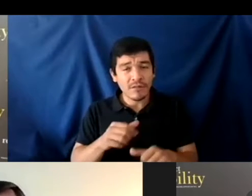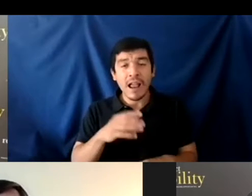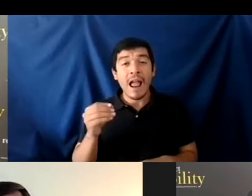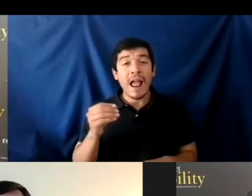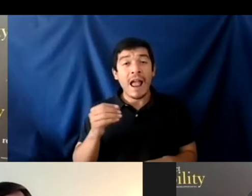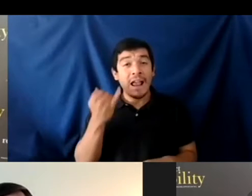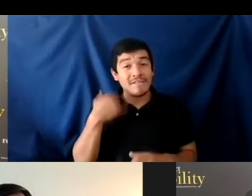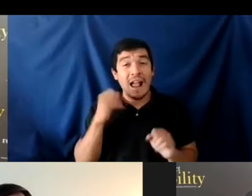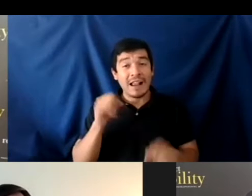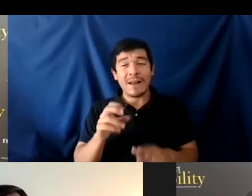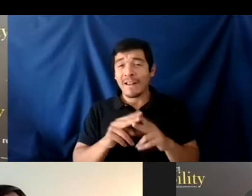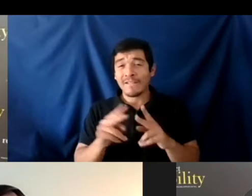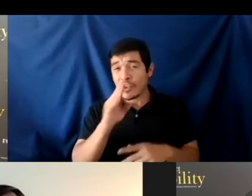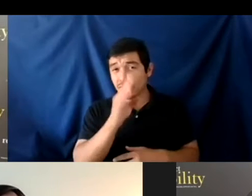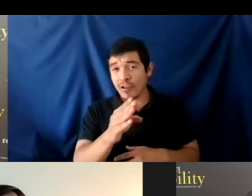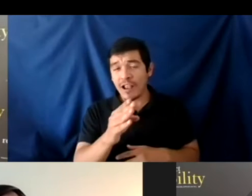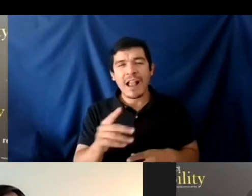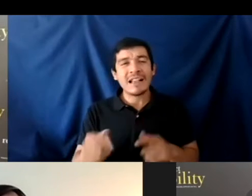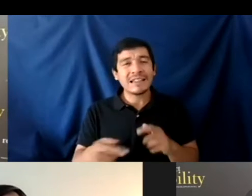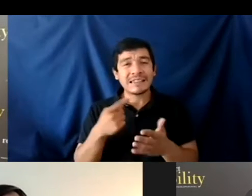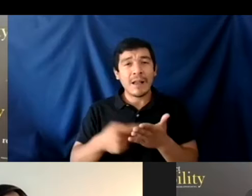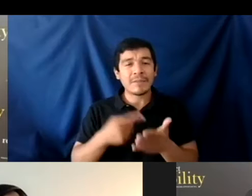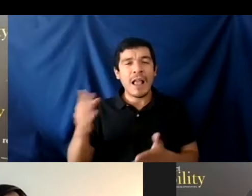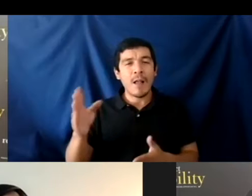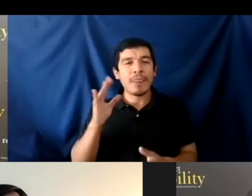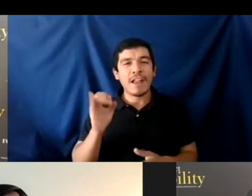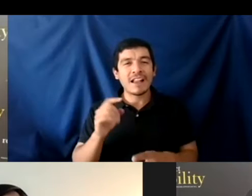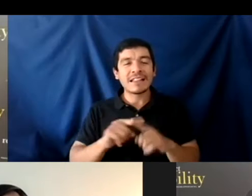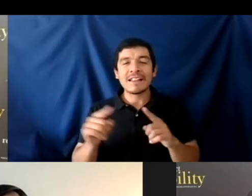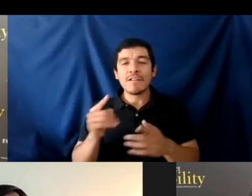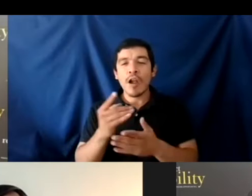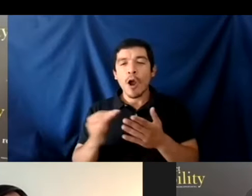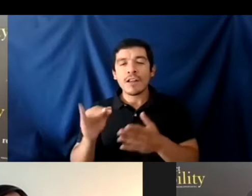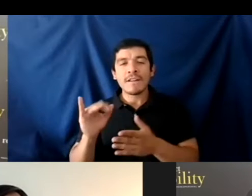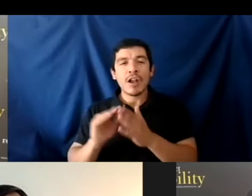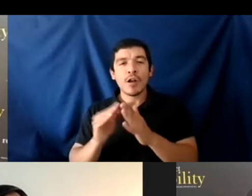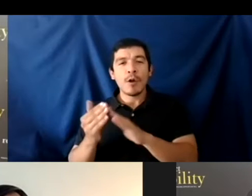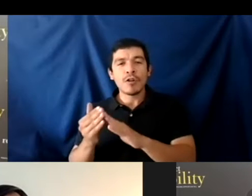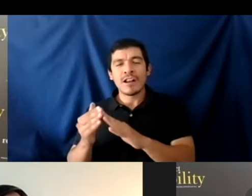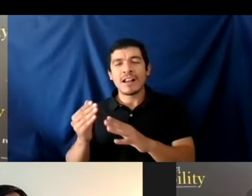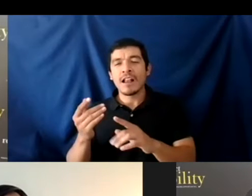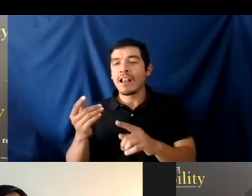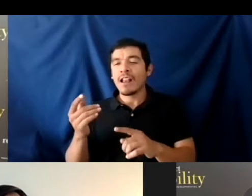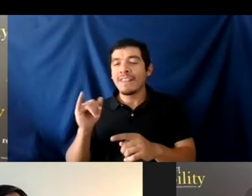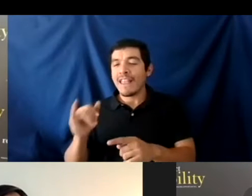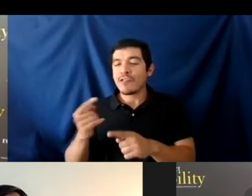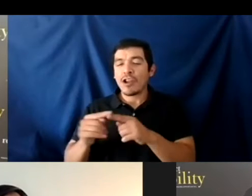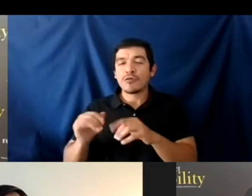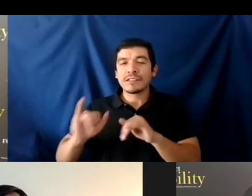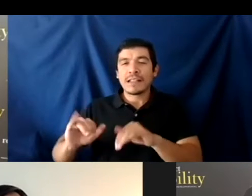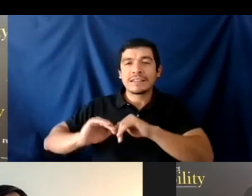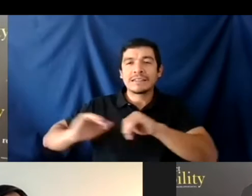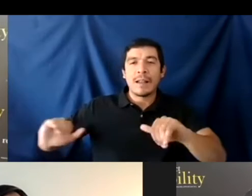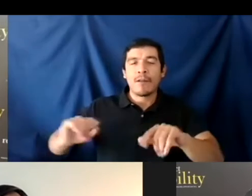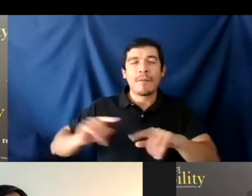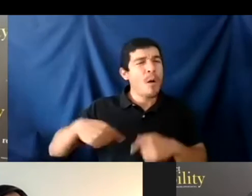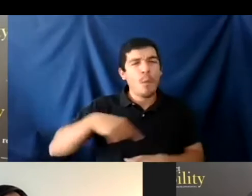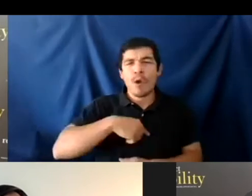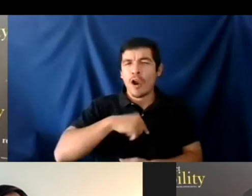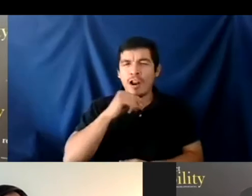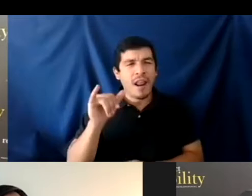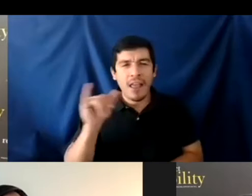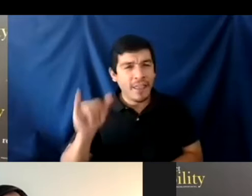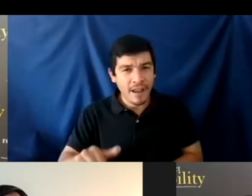be direct, sometimes there can be some turfism in different parts of the community, but we here are very collaborative. As an